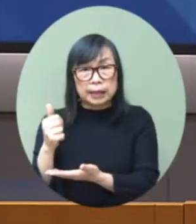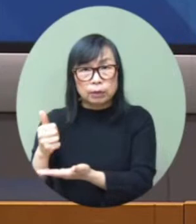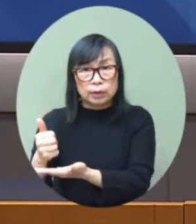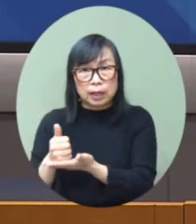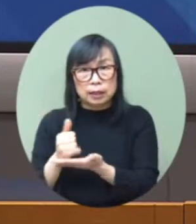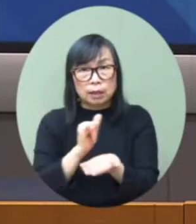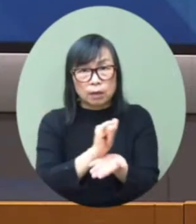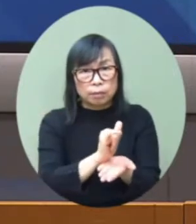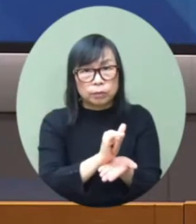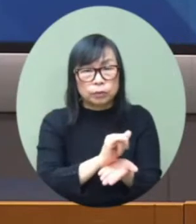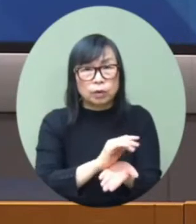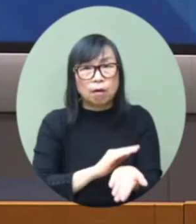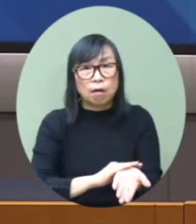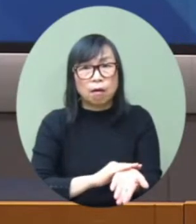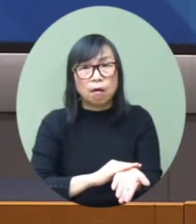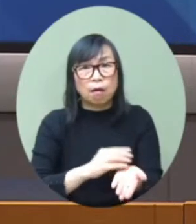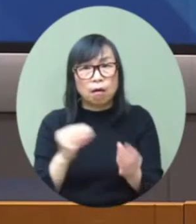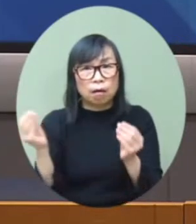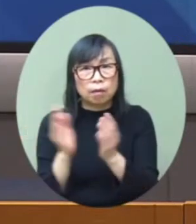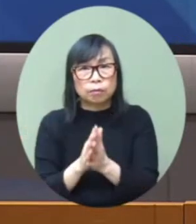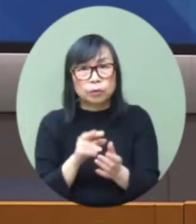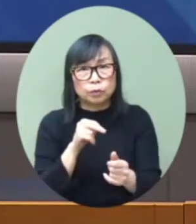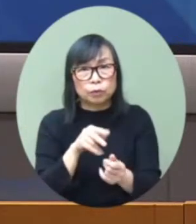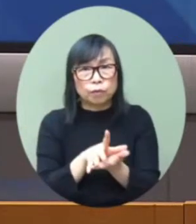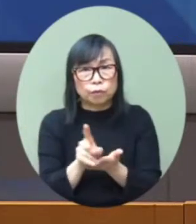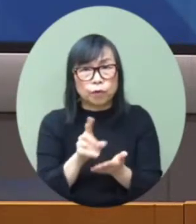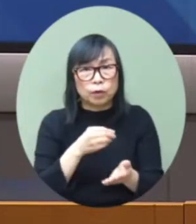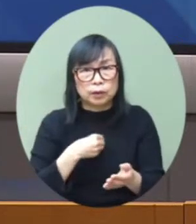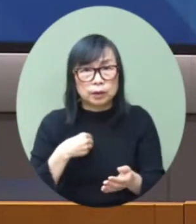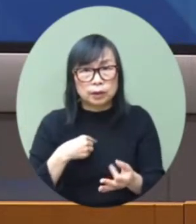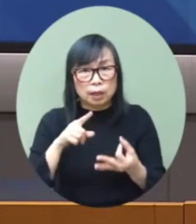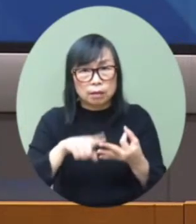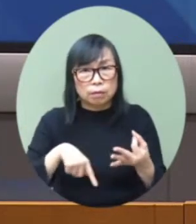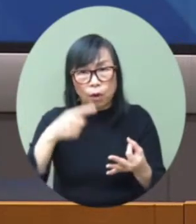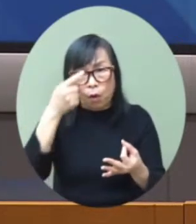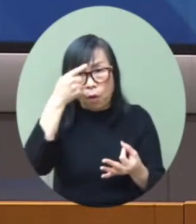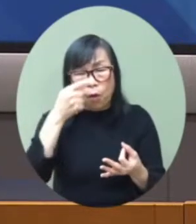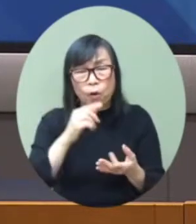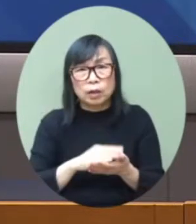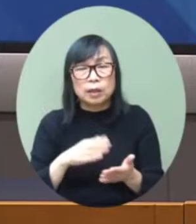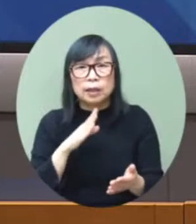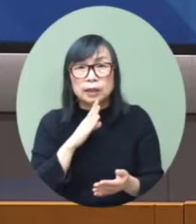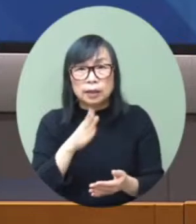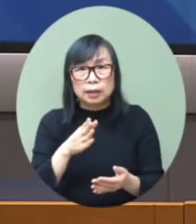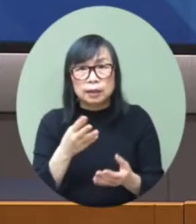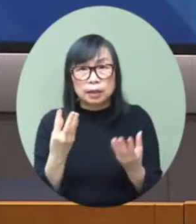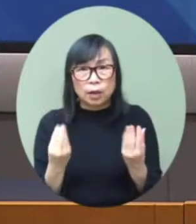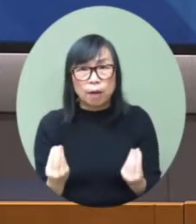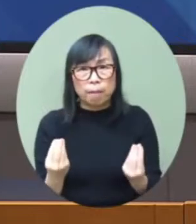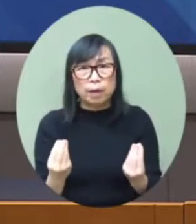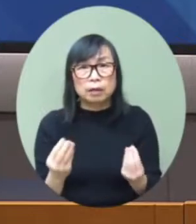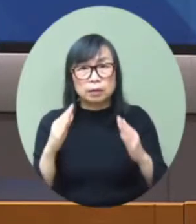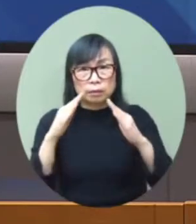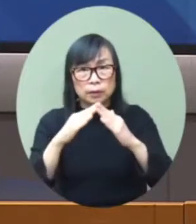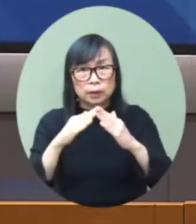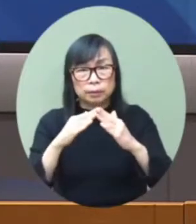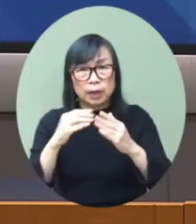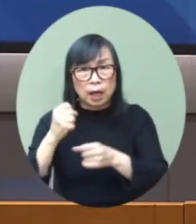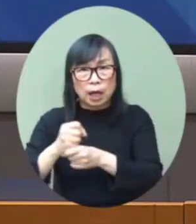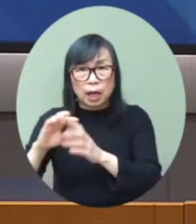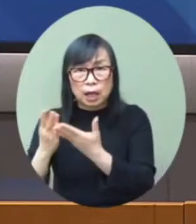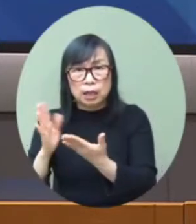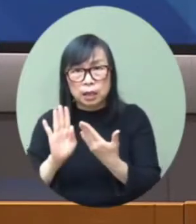In the 3rd seminar, we have asked a clinical microbiologist, Dr. Nong